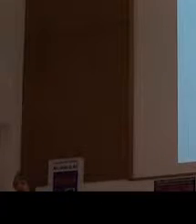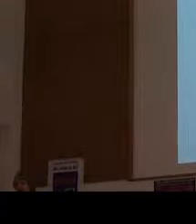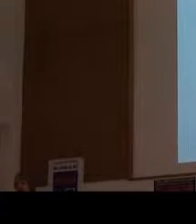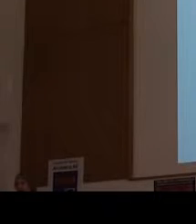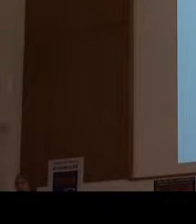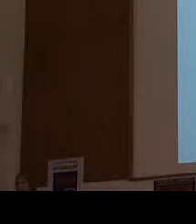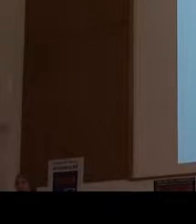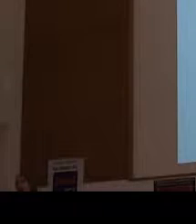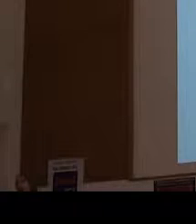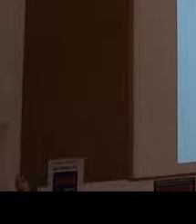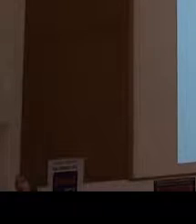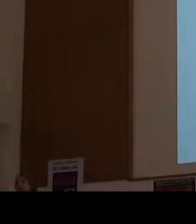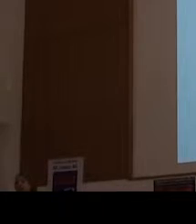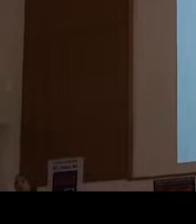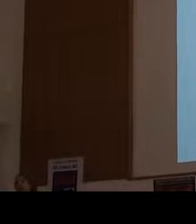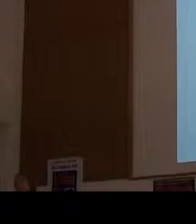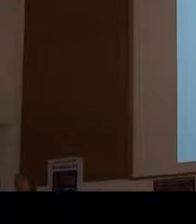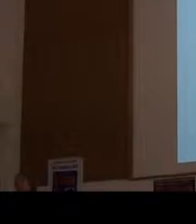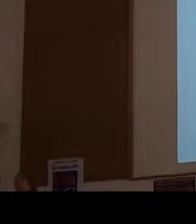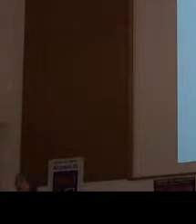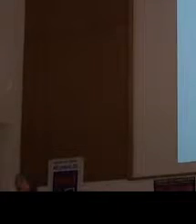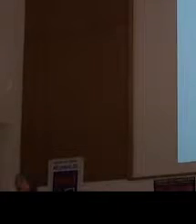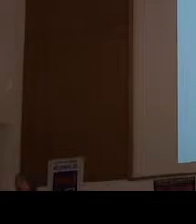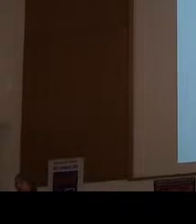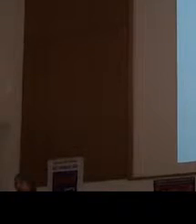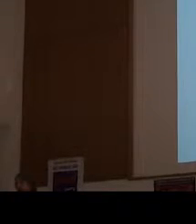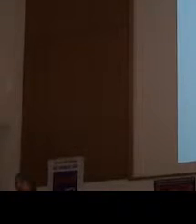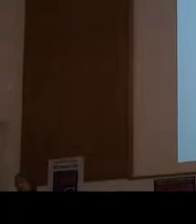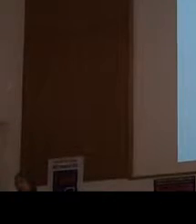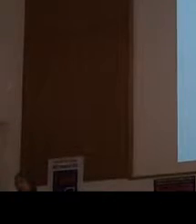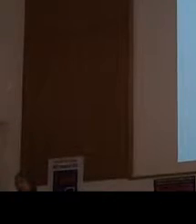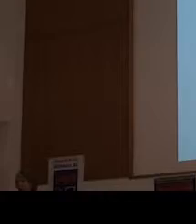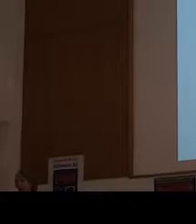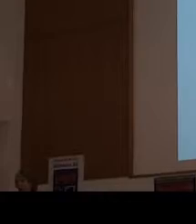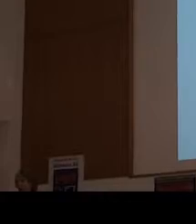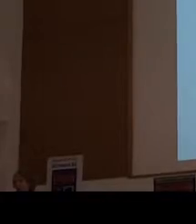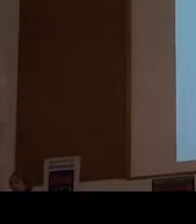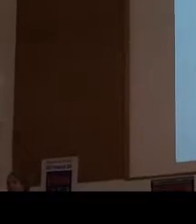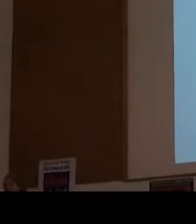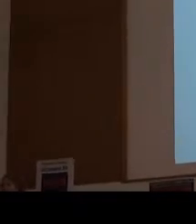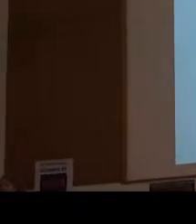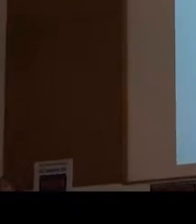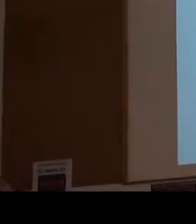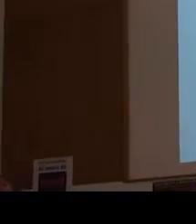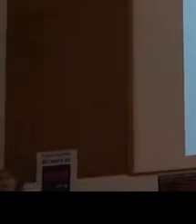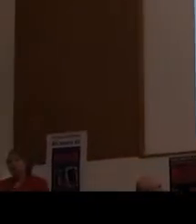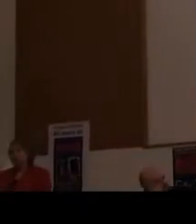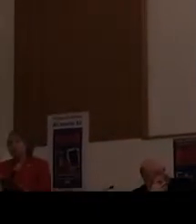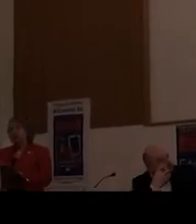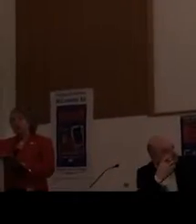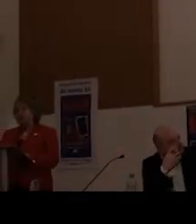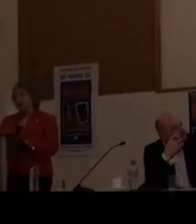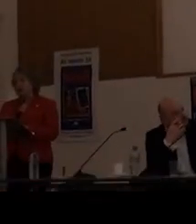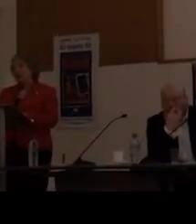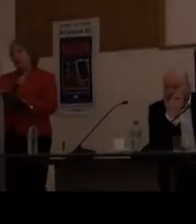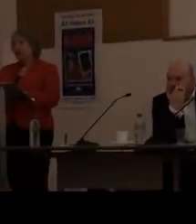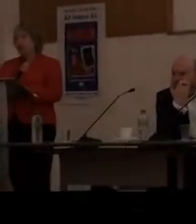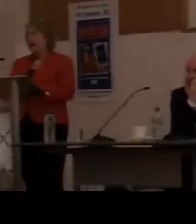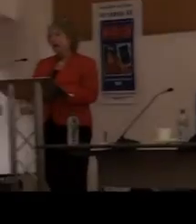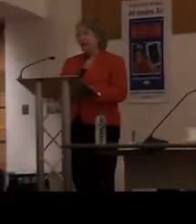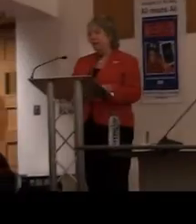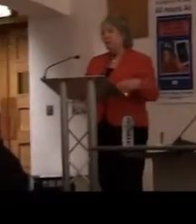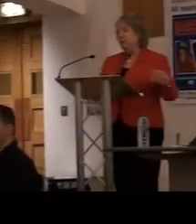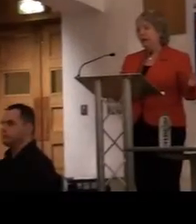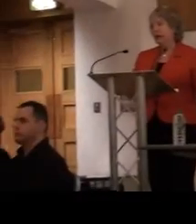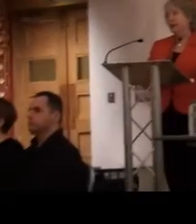in school and give a score to that child in order that the school can then justify the progress that children